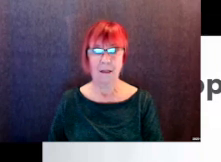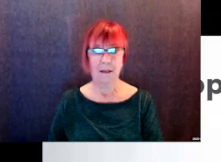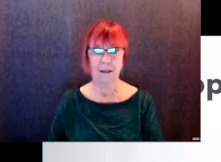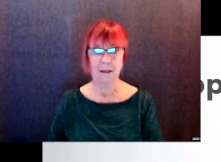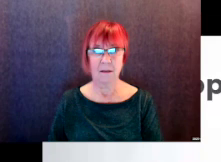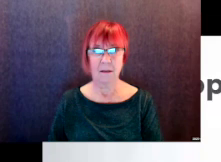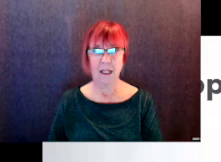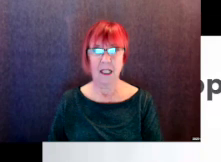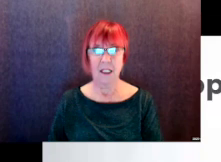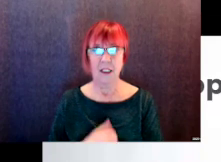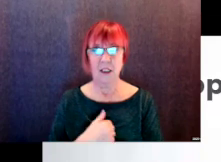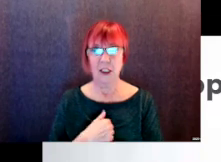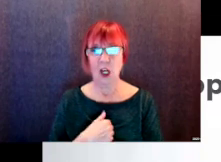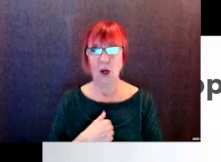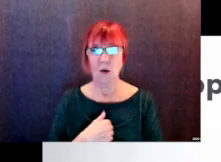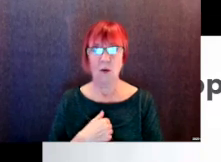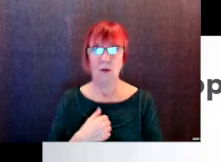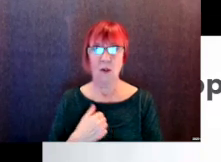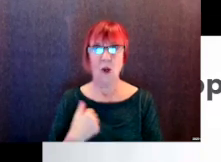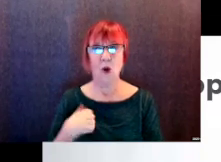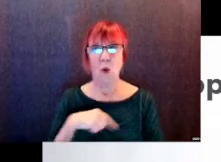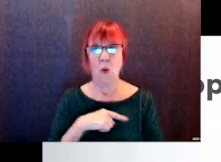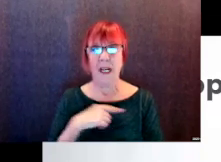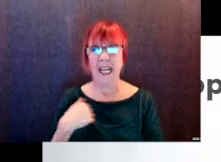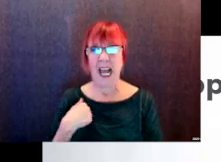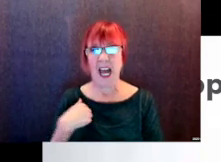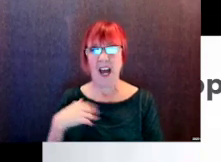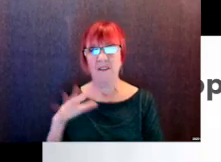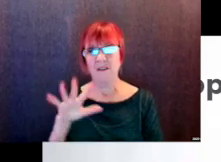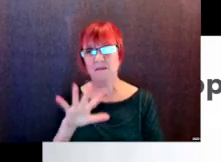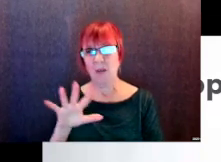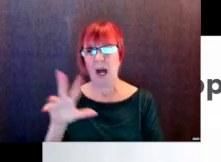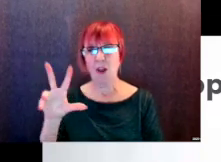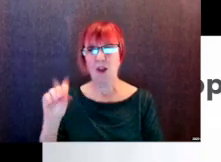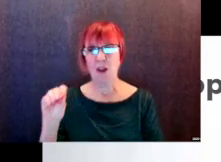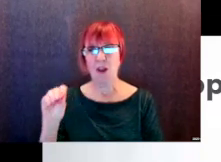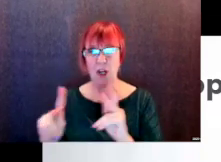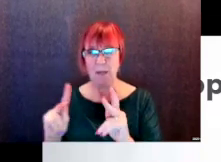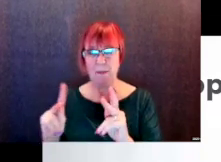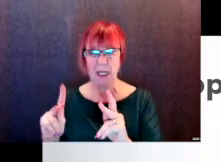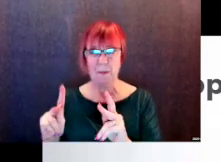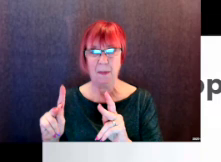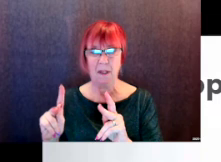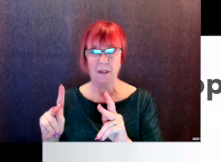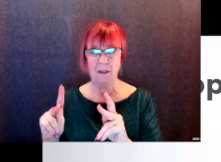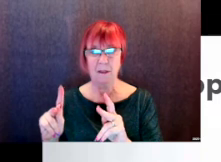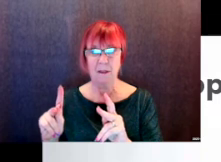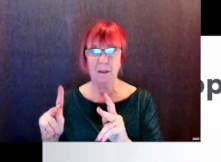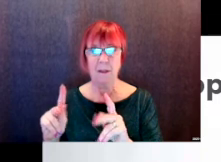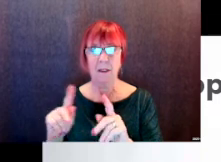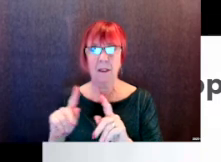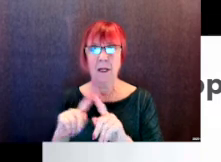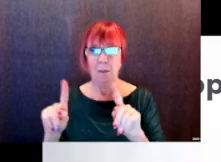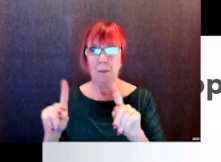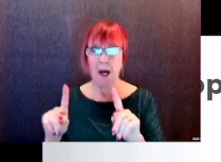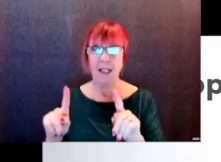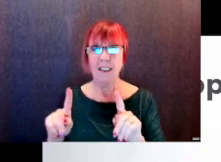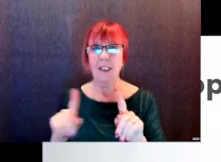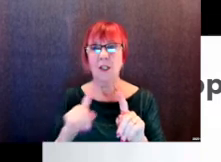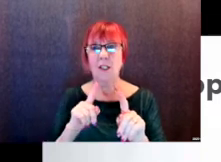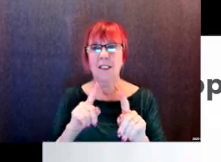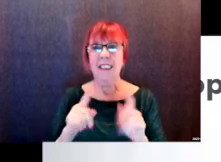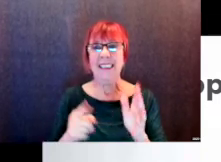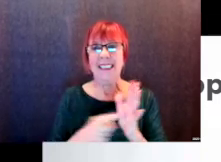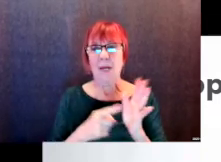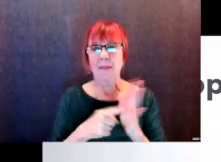And the answer choices here are, I support adding it. I don't support adding it. I'm